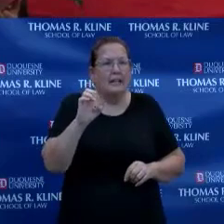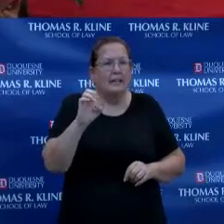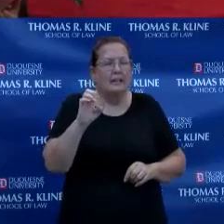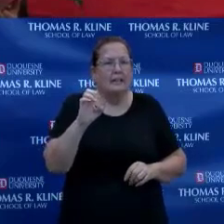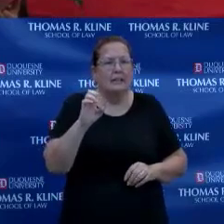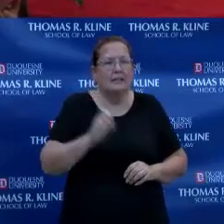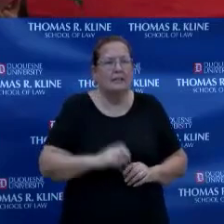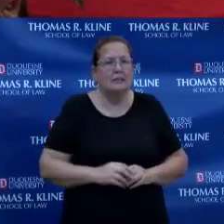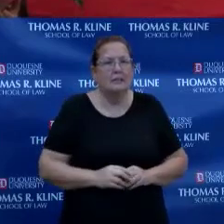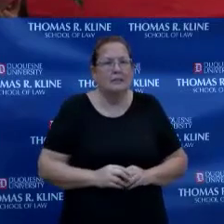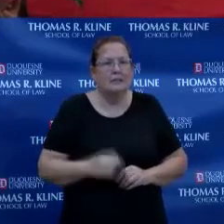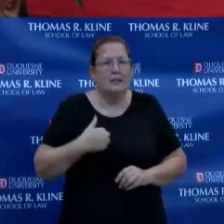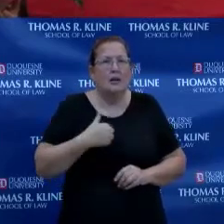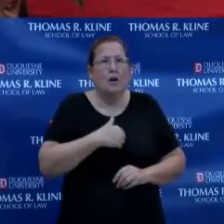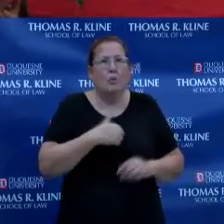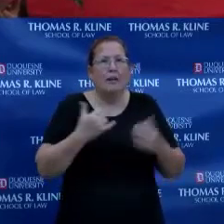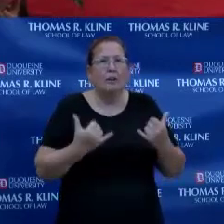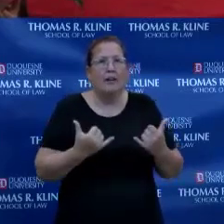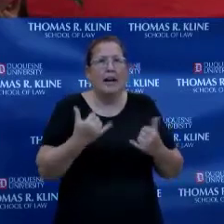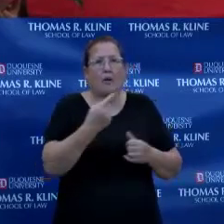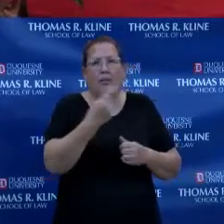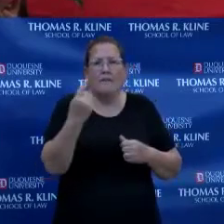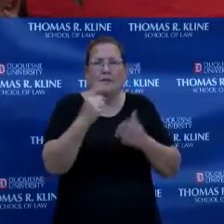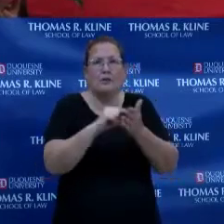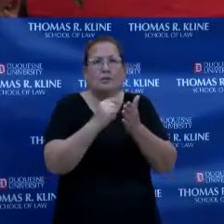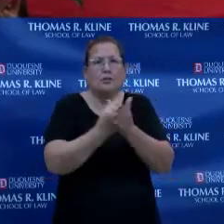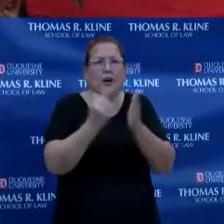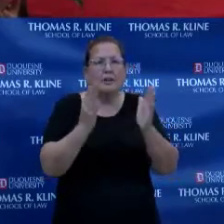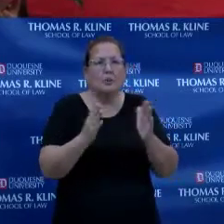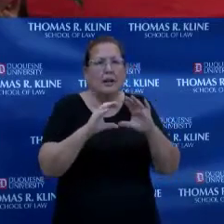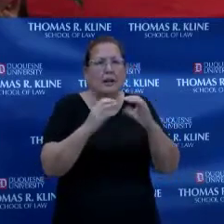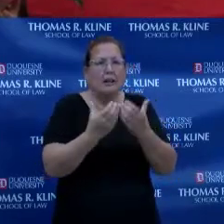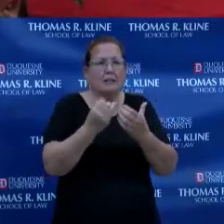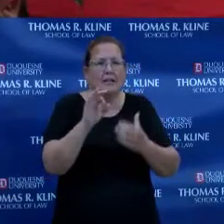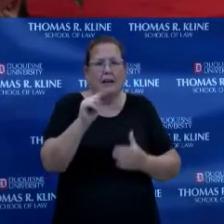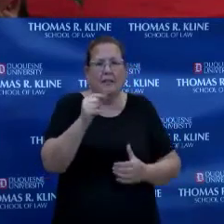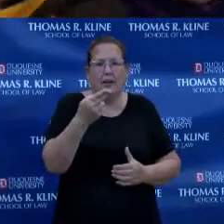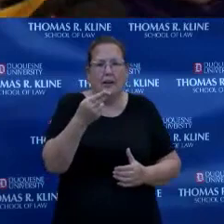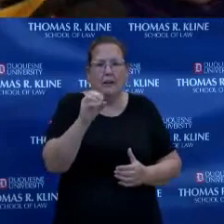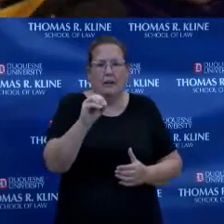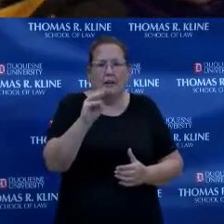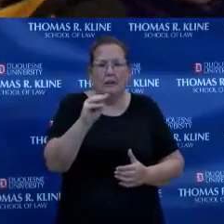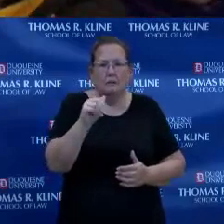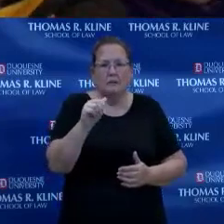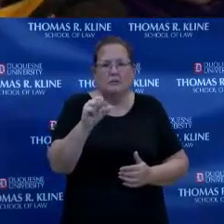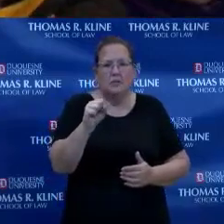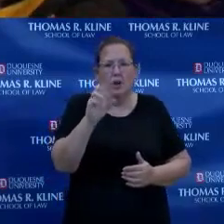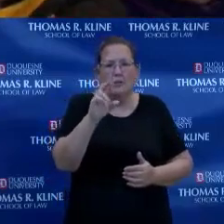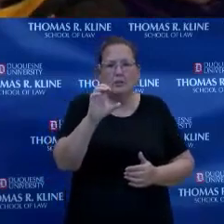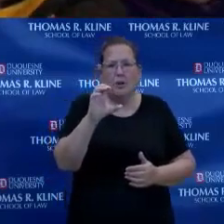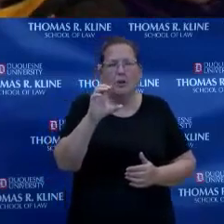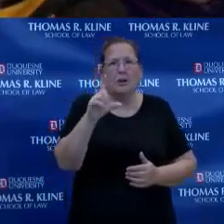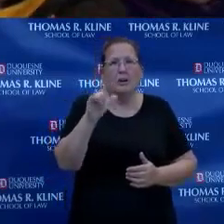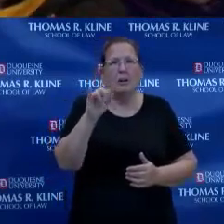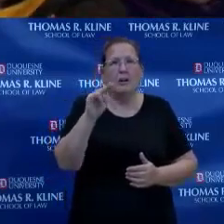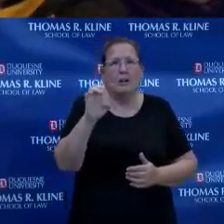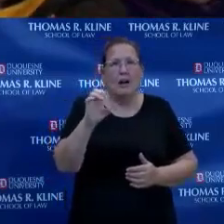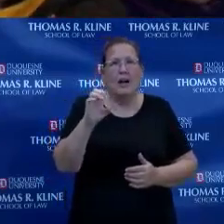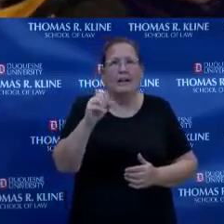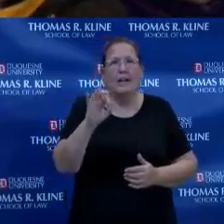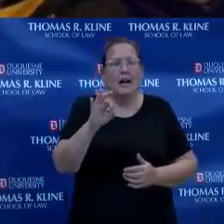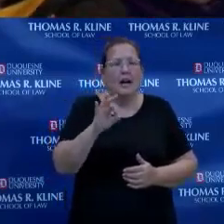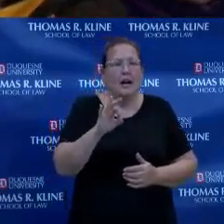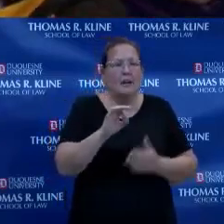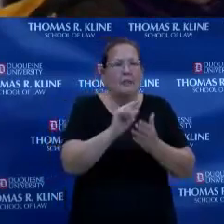name. We are now the first graduating class of the Thomas R. Kline School of Law of Duquesne University.